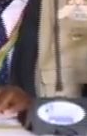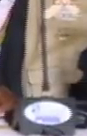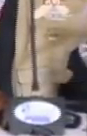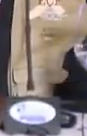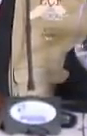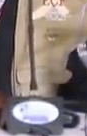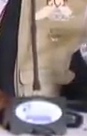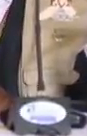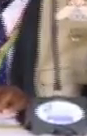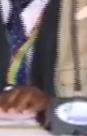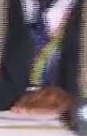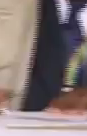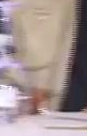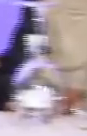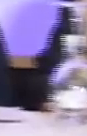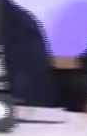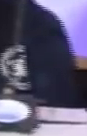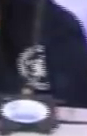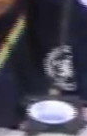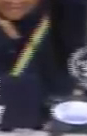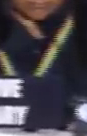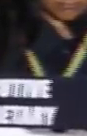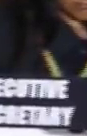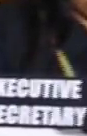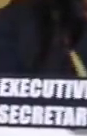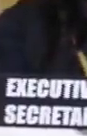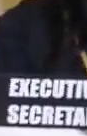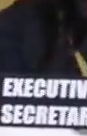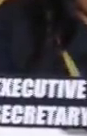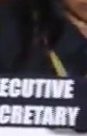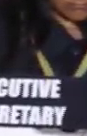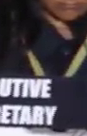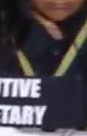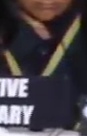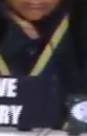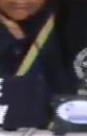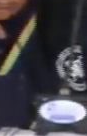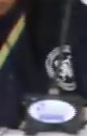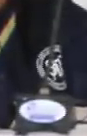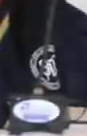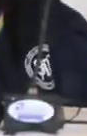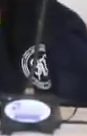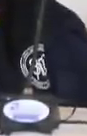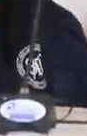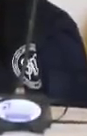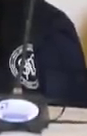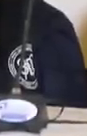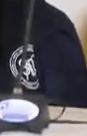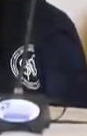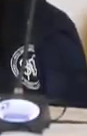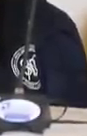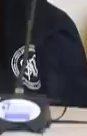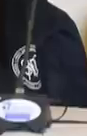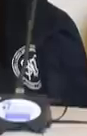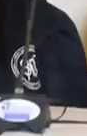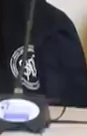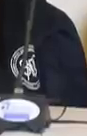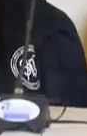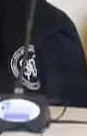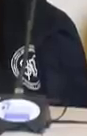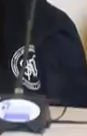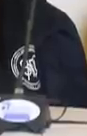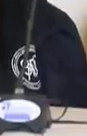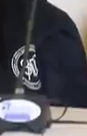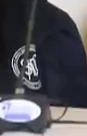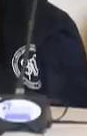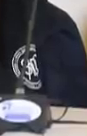directed at His Excellency President Kikwete, but there are also other questions that have been directed generally to the panel.